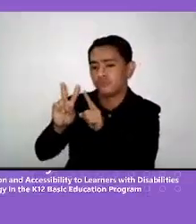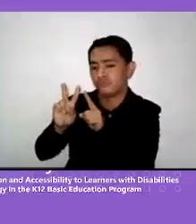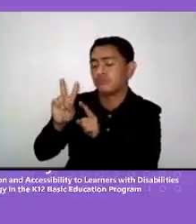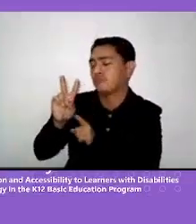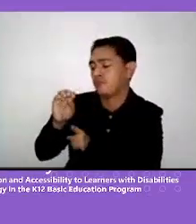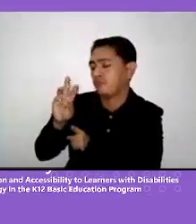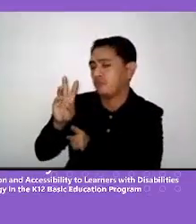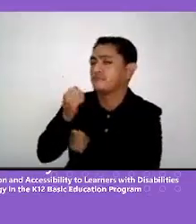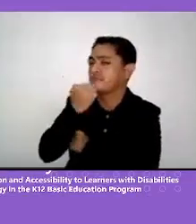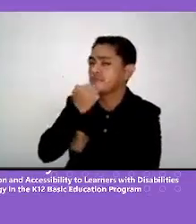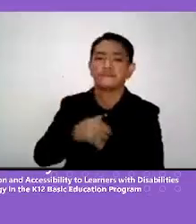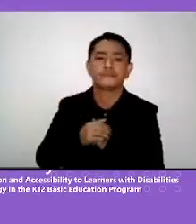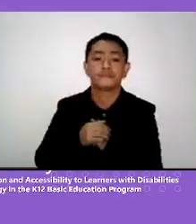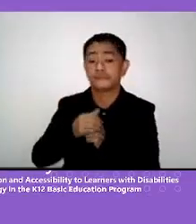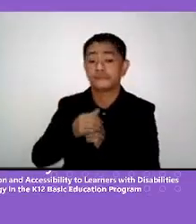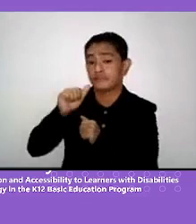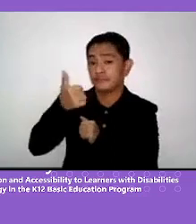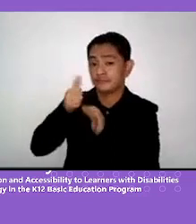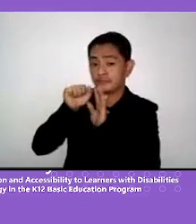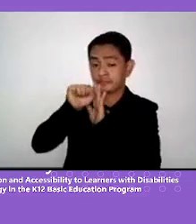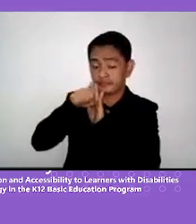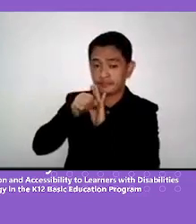You have 10 seconds to answer.